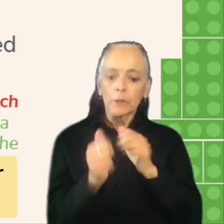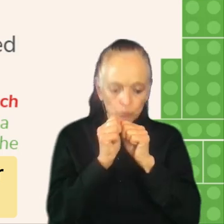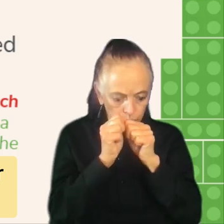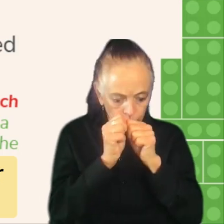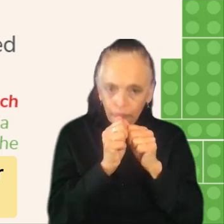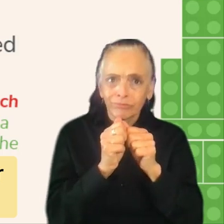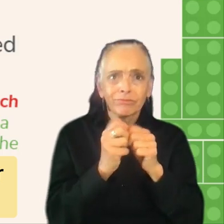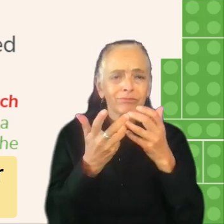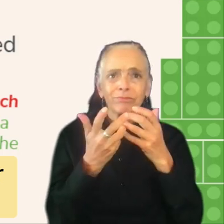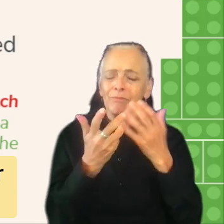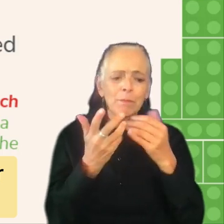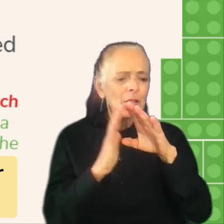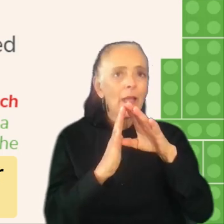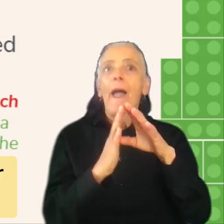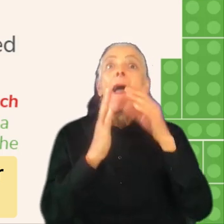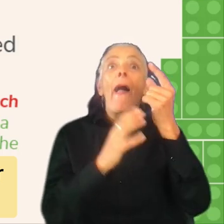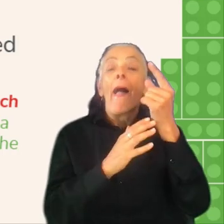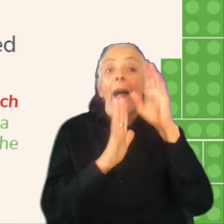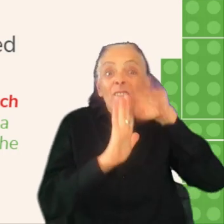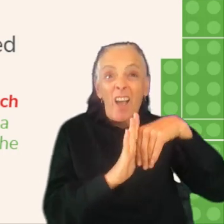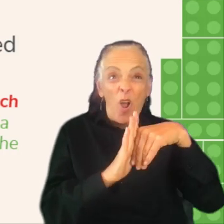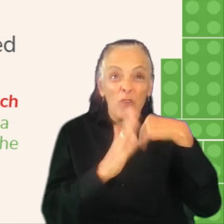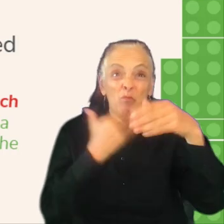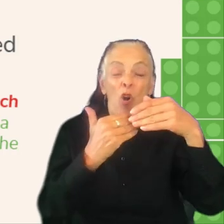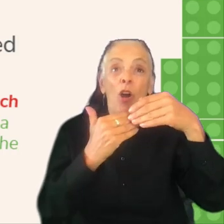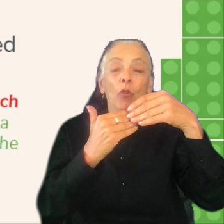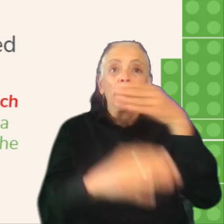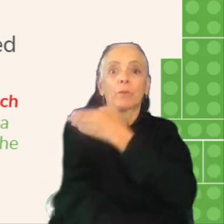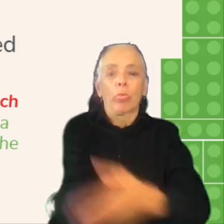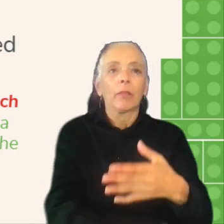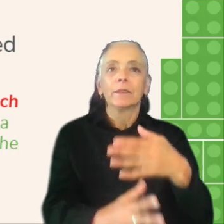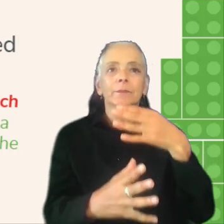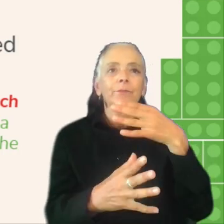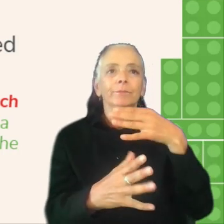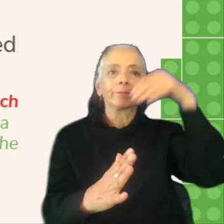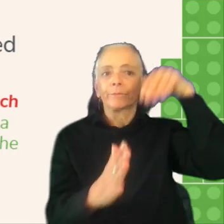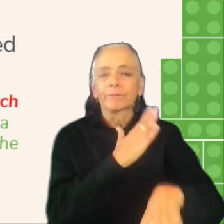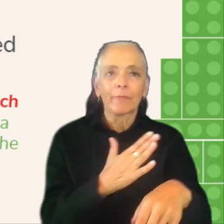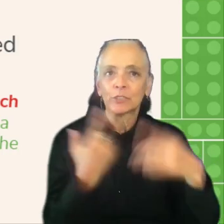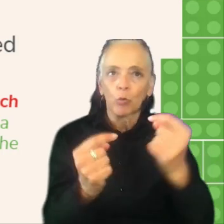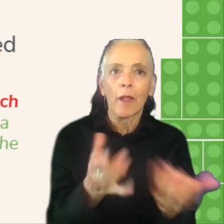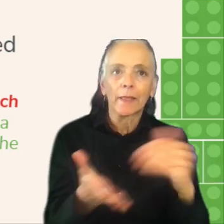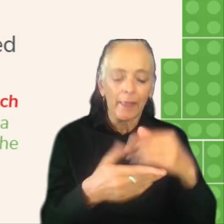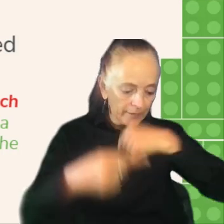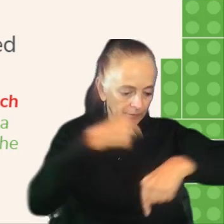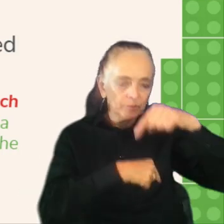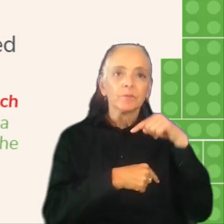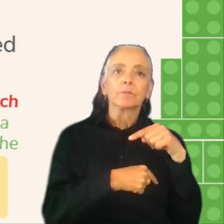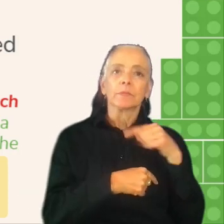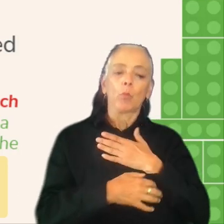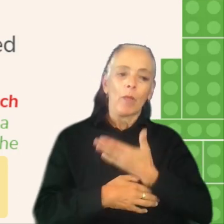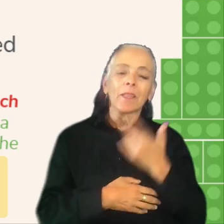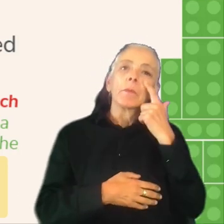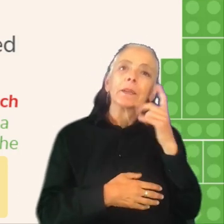lose, you know, up to half an hour of progress and try again, because he feels that any failure and mistakes he makes were his fault and